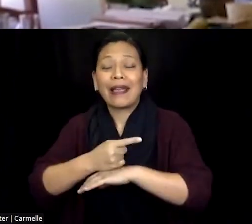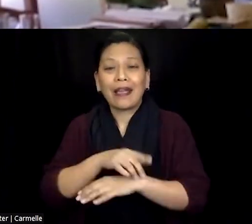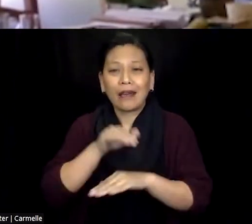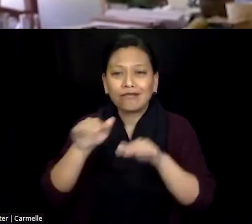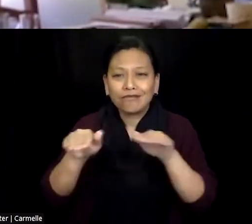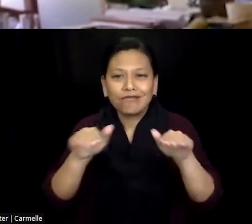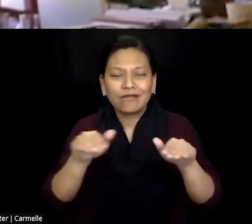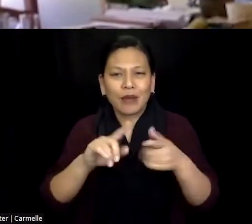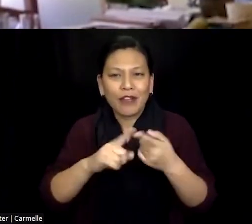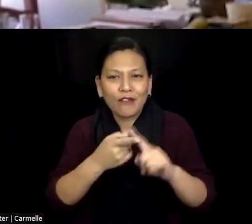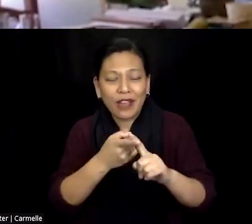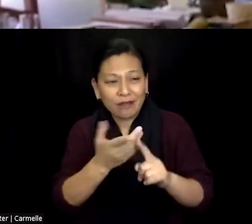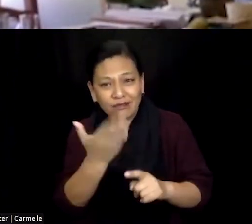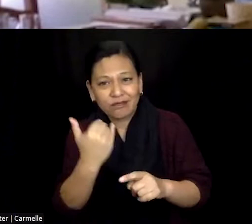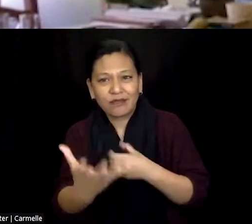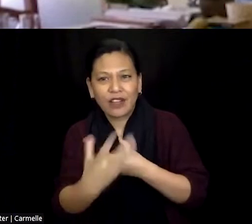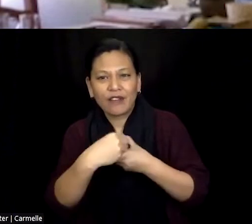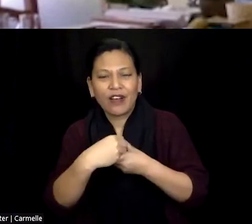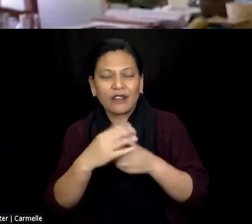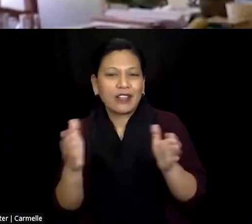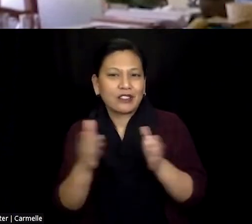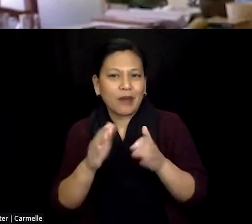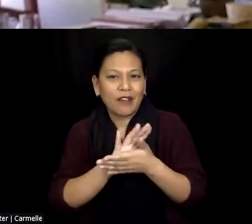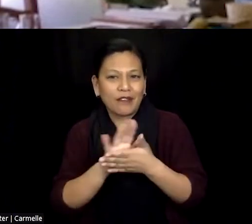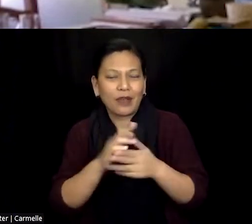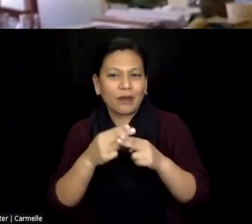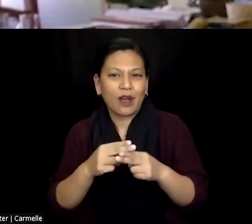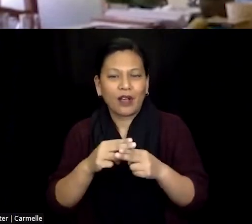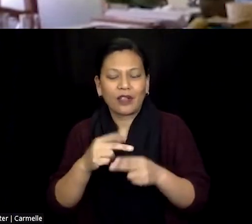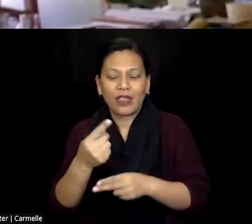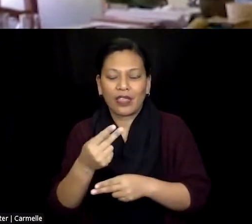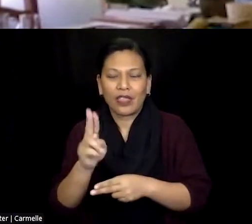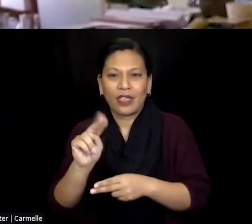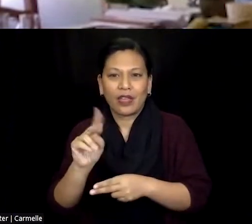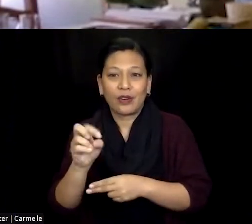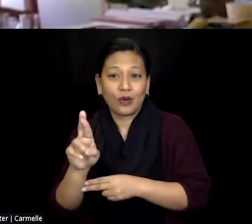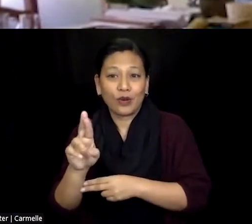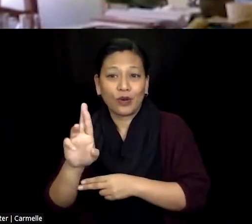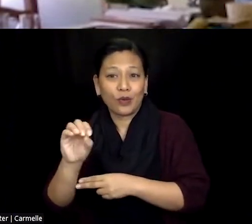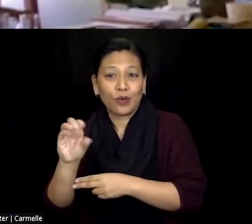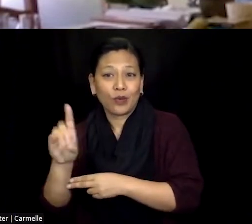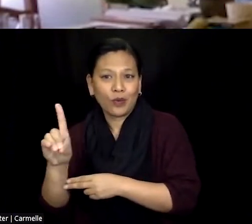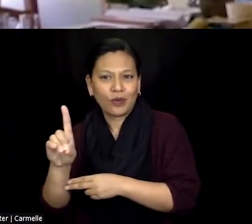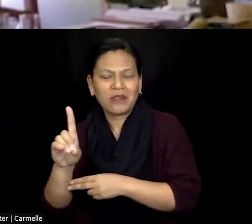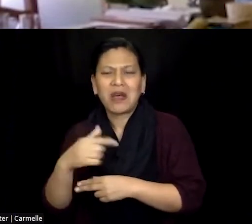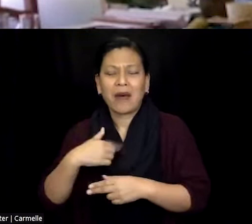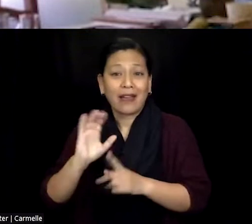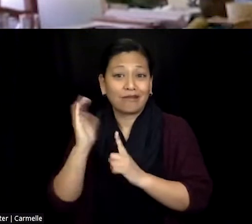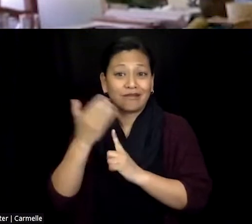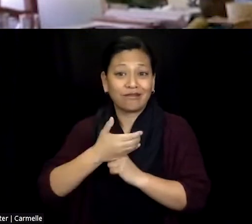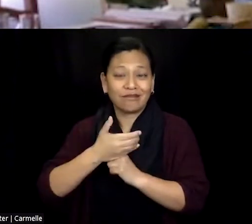come and be the cast and crew for a short film called Thunder Road. That was just this weird performance art piece where I play a cop at a